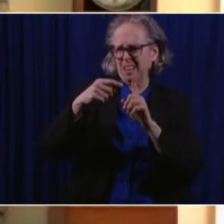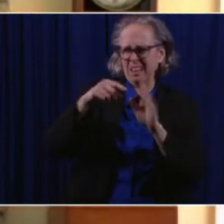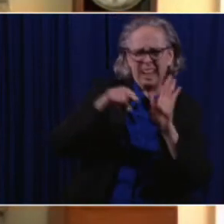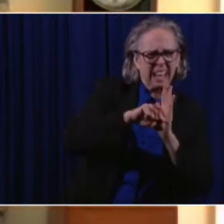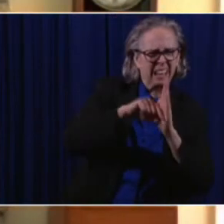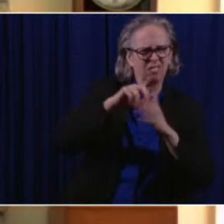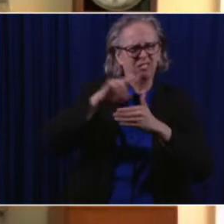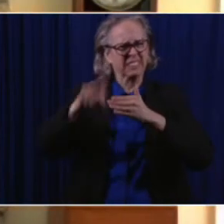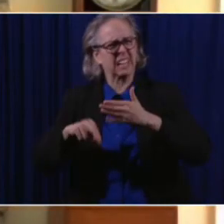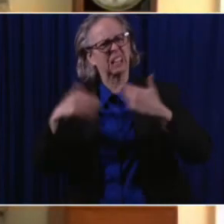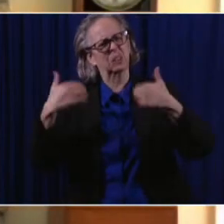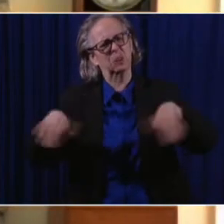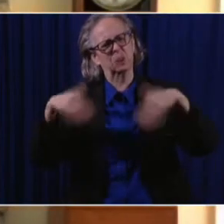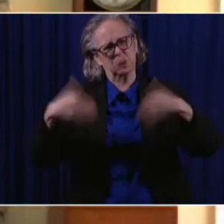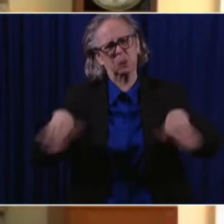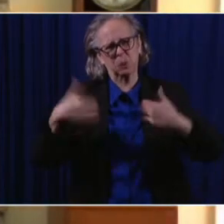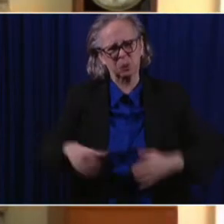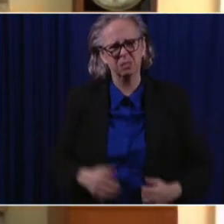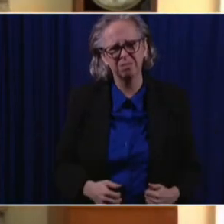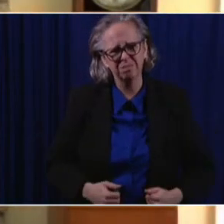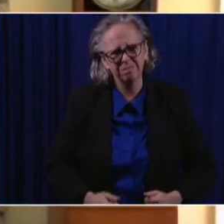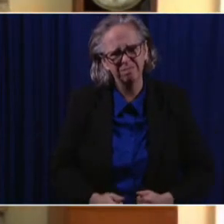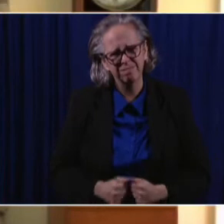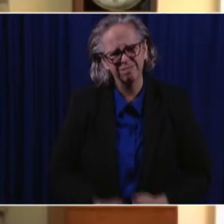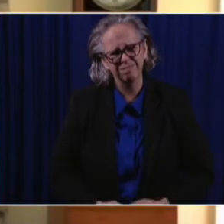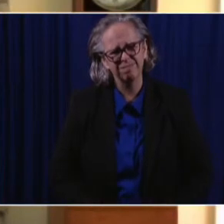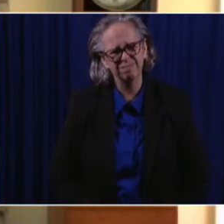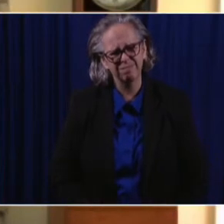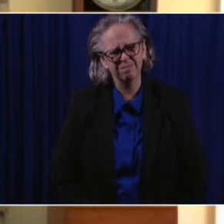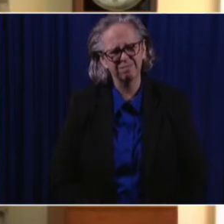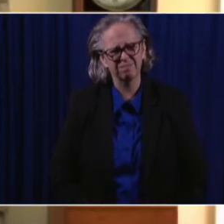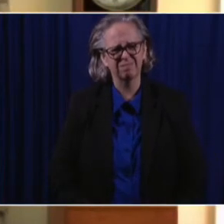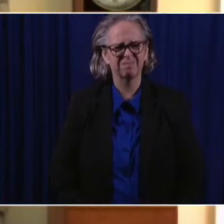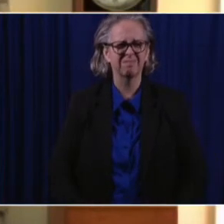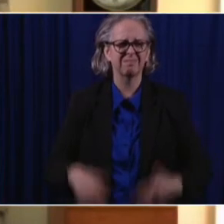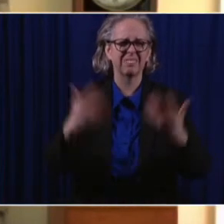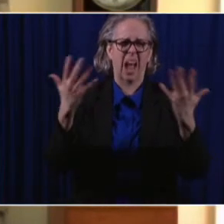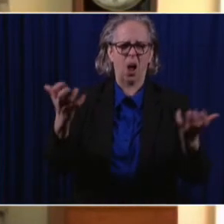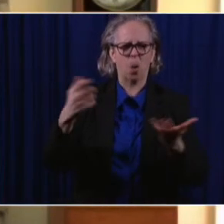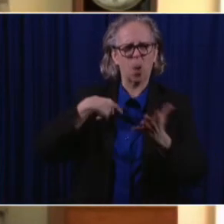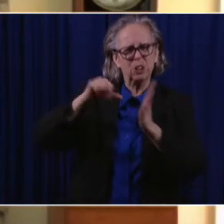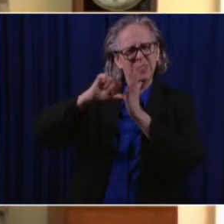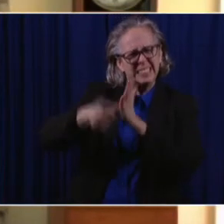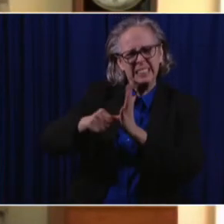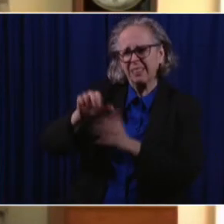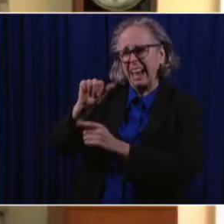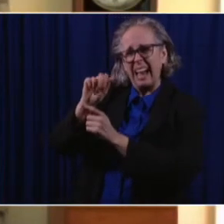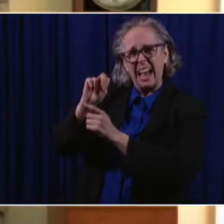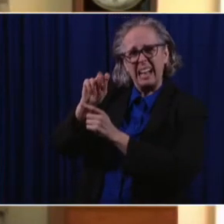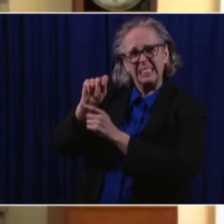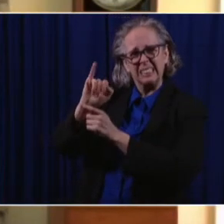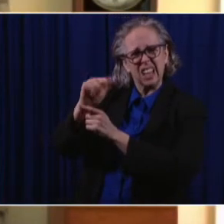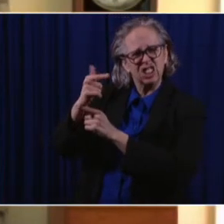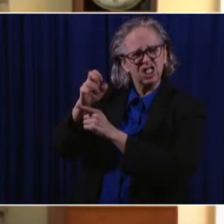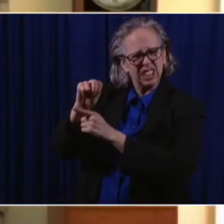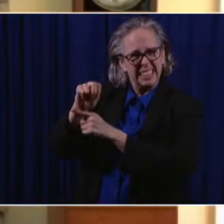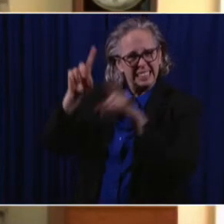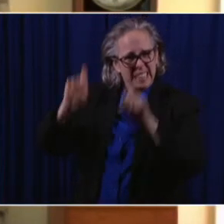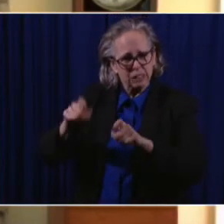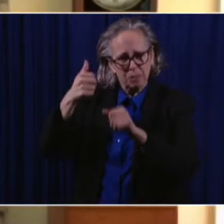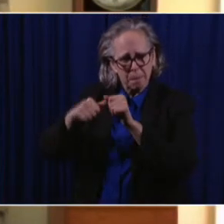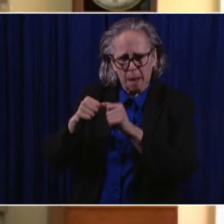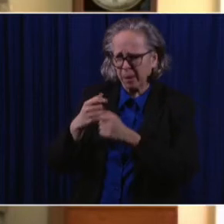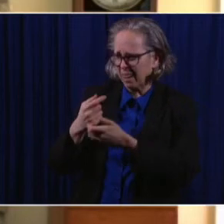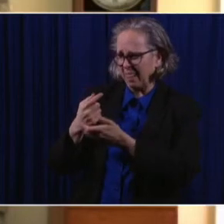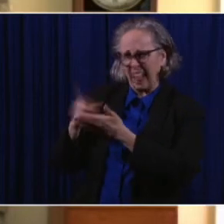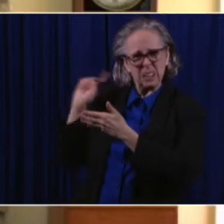day, which is antigen testing. There's now about 15,000 of these backed up. We estimate, and it's an estimate,